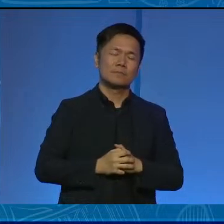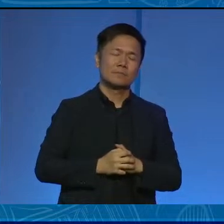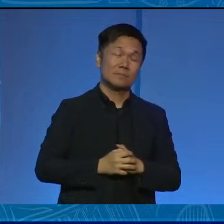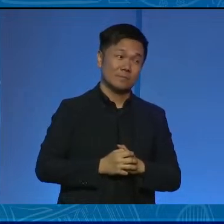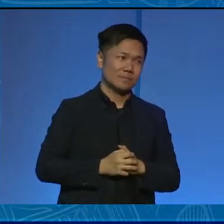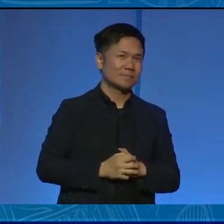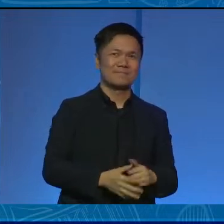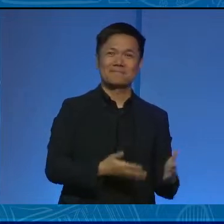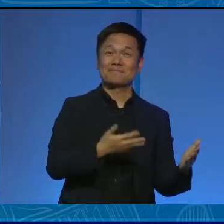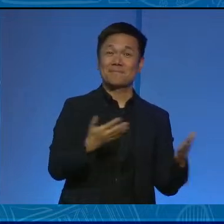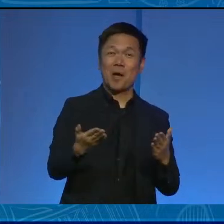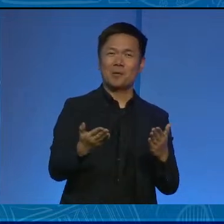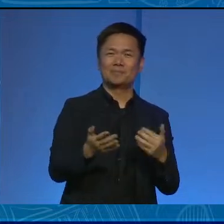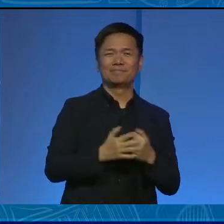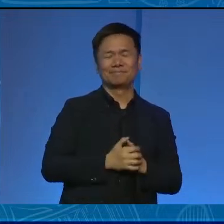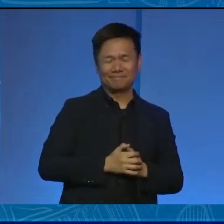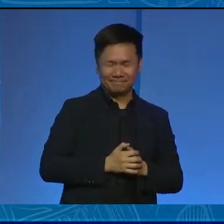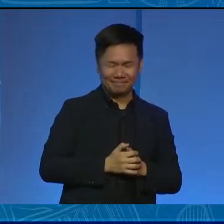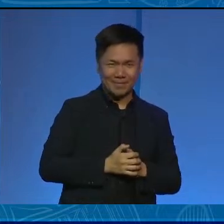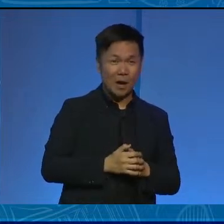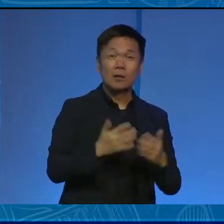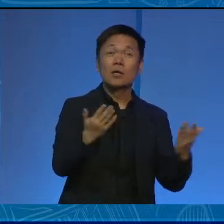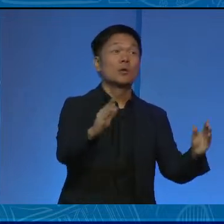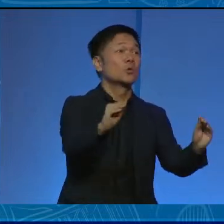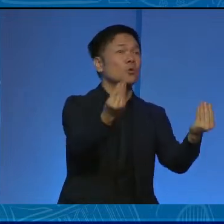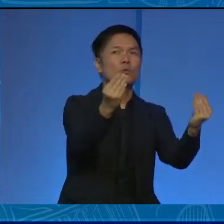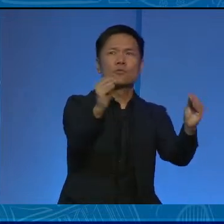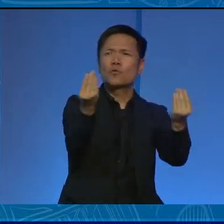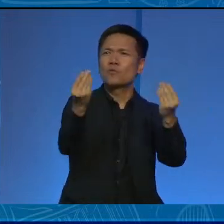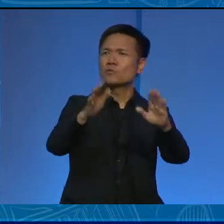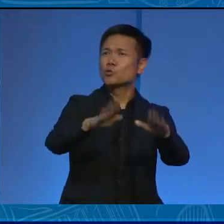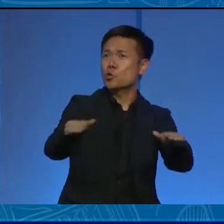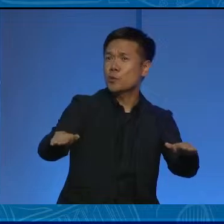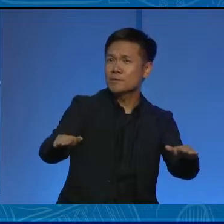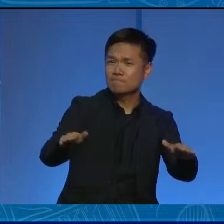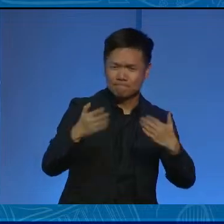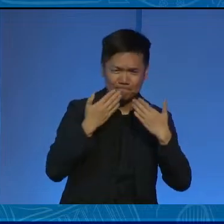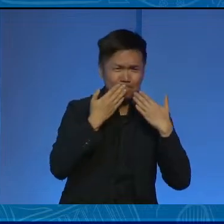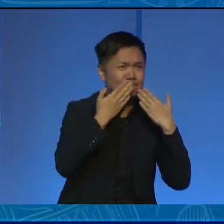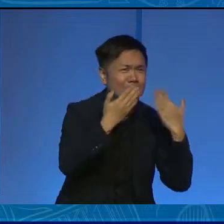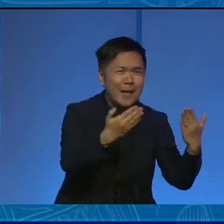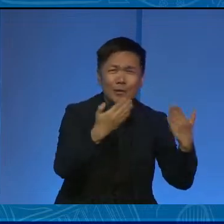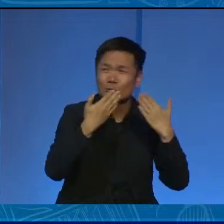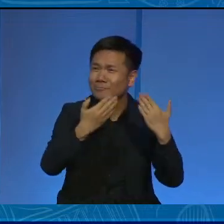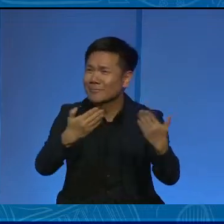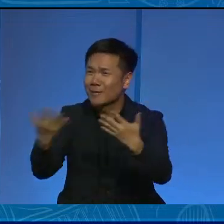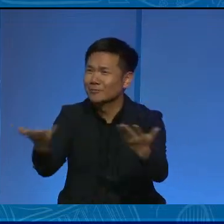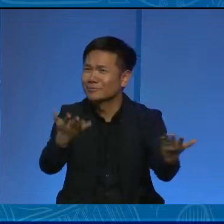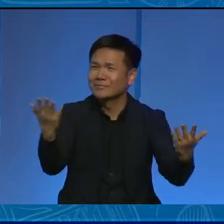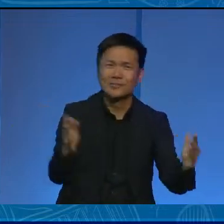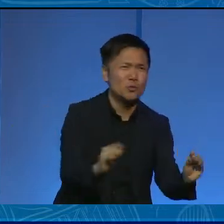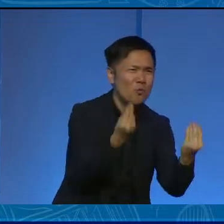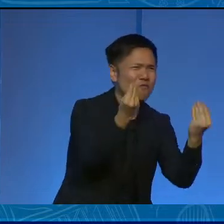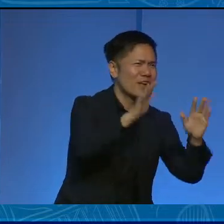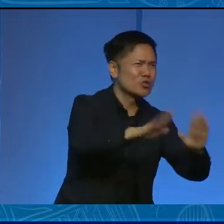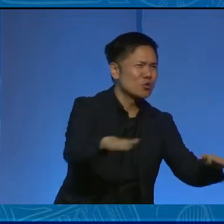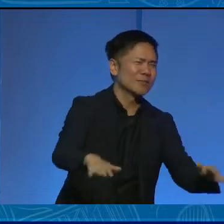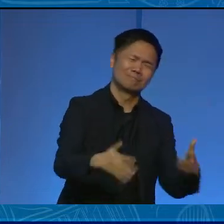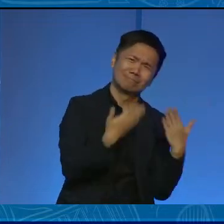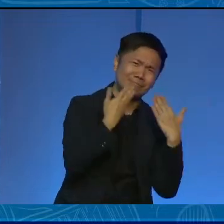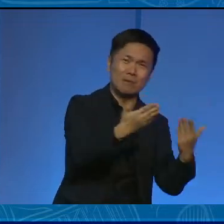of which, I would like to take a moment to thank all the youth and children particularly the school children.